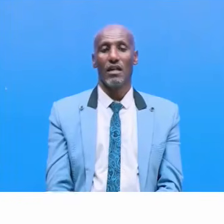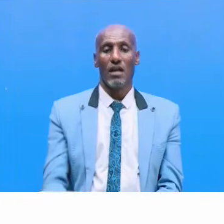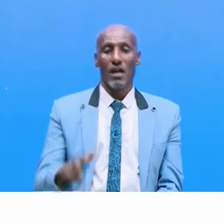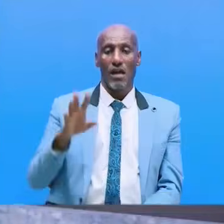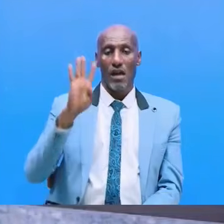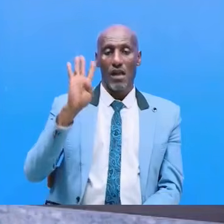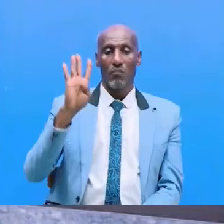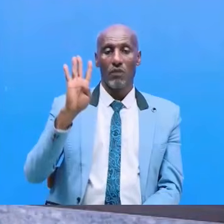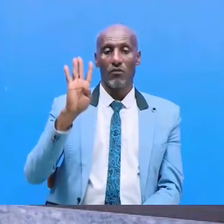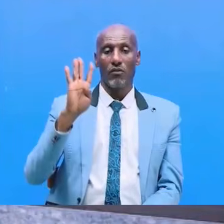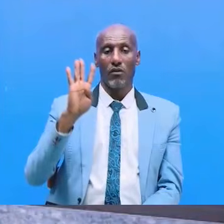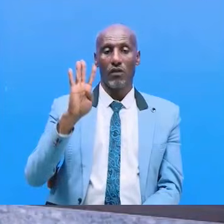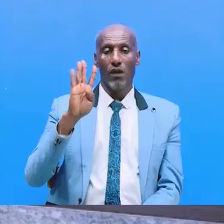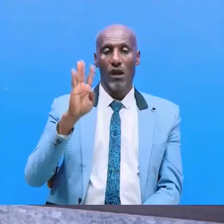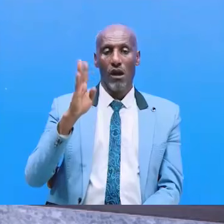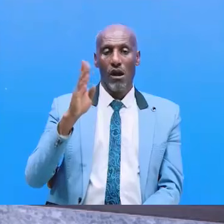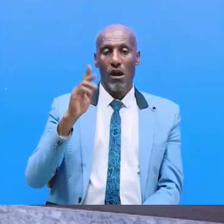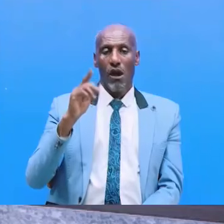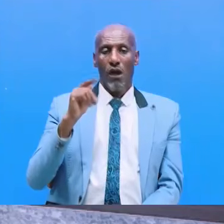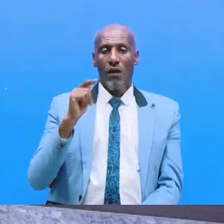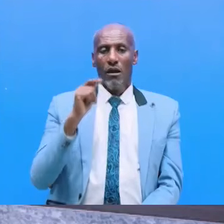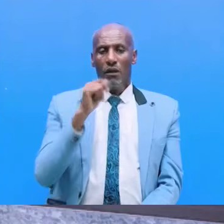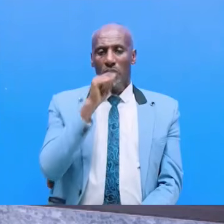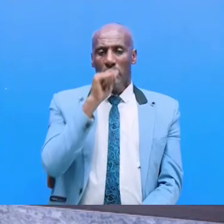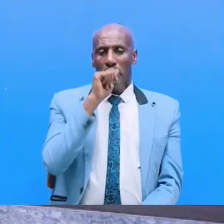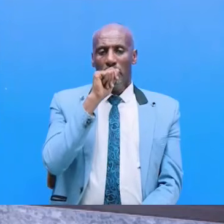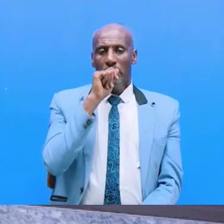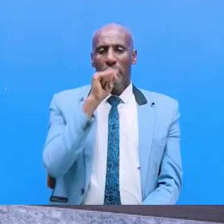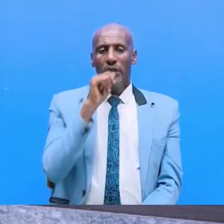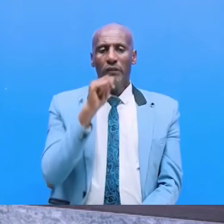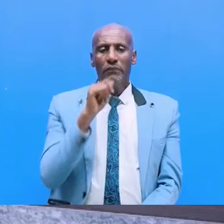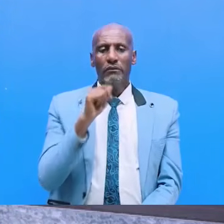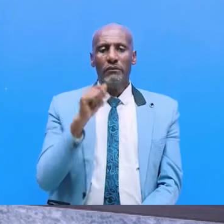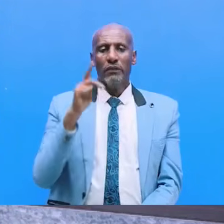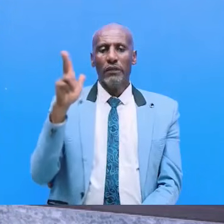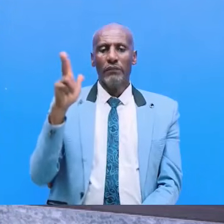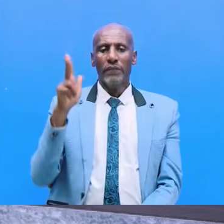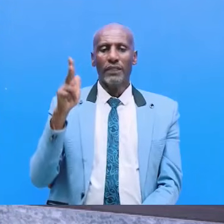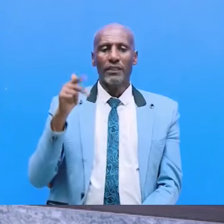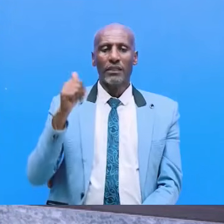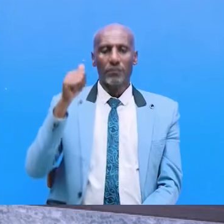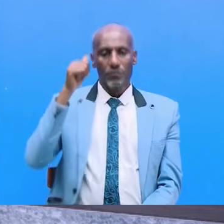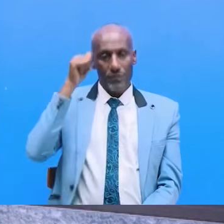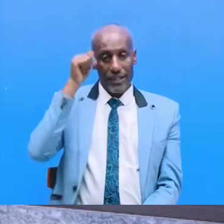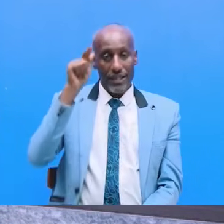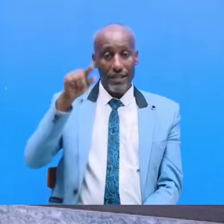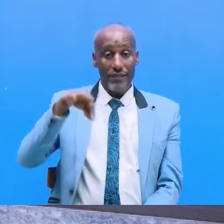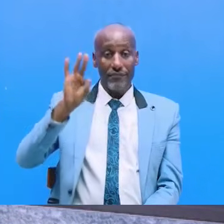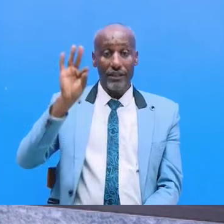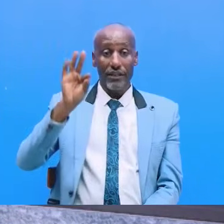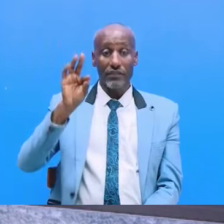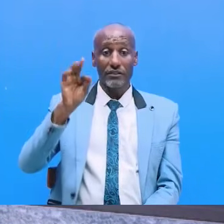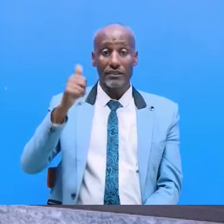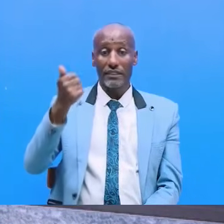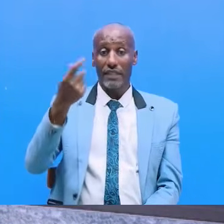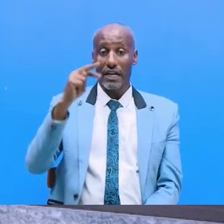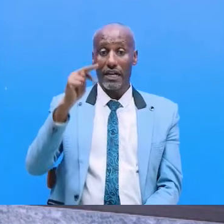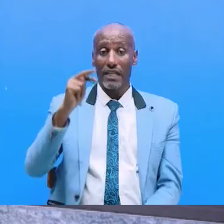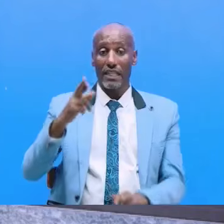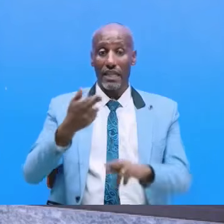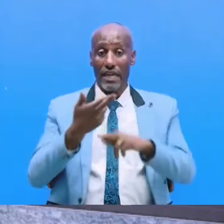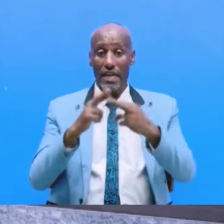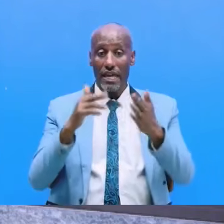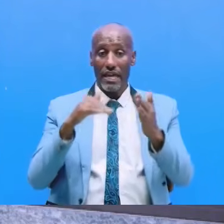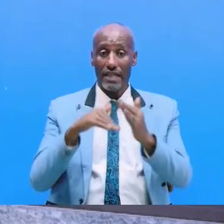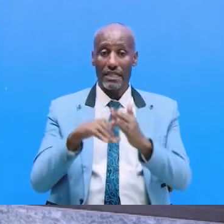He found an egg in the nest. He found an egg in the nest. Let us start question number